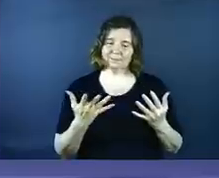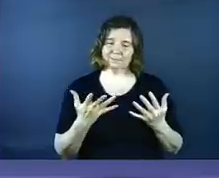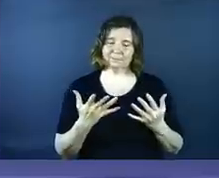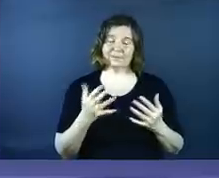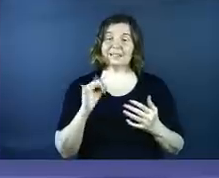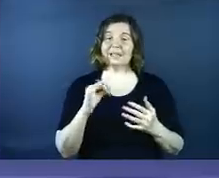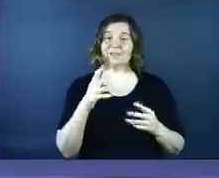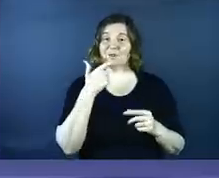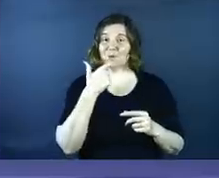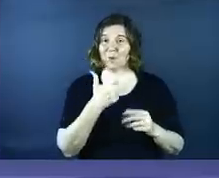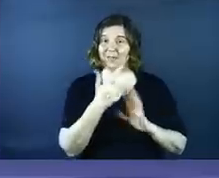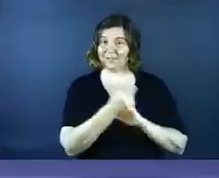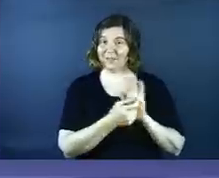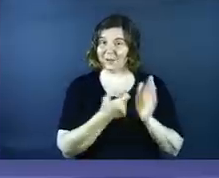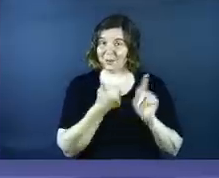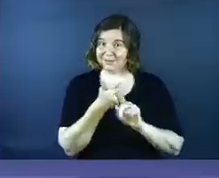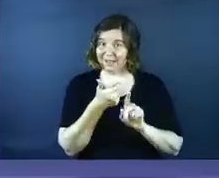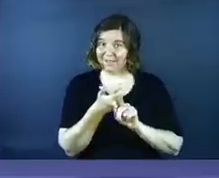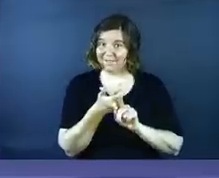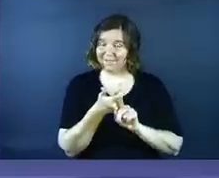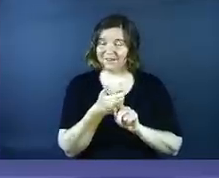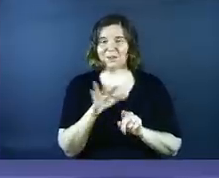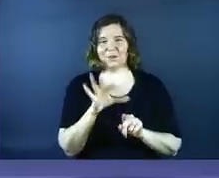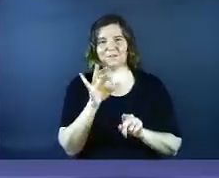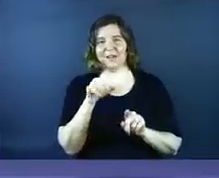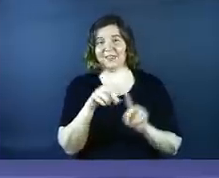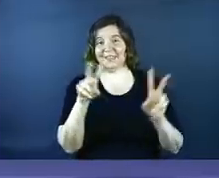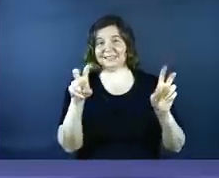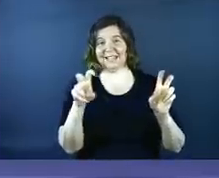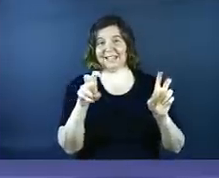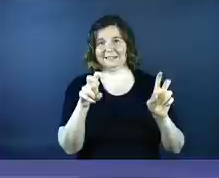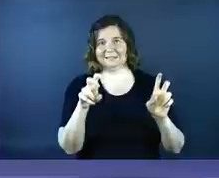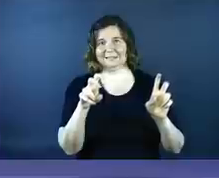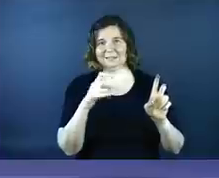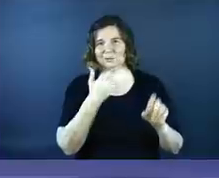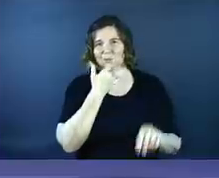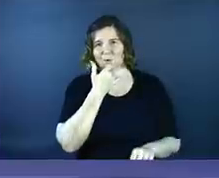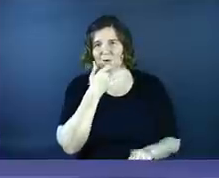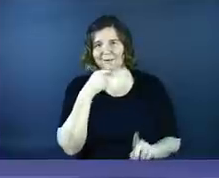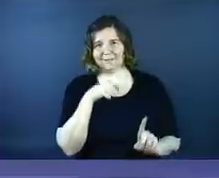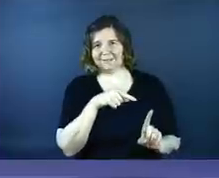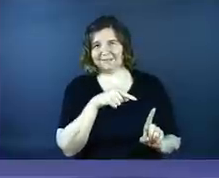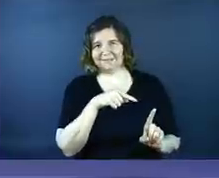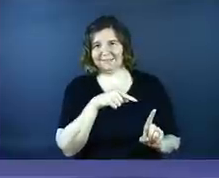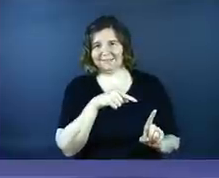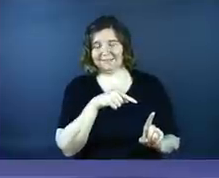And if you watch the video, you find that the title is totally wrong.